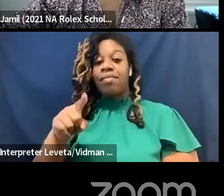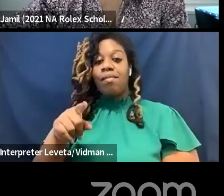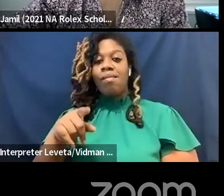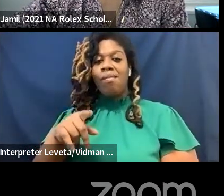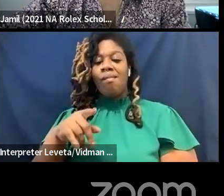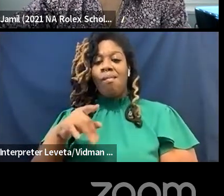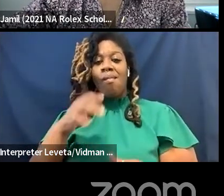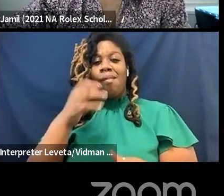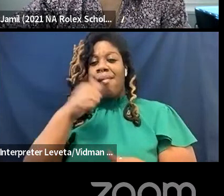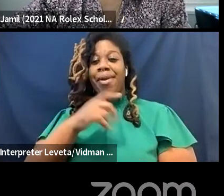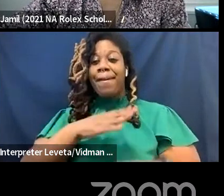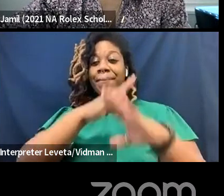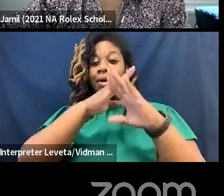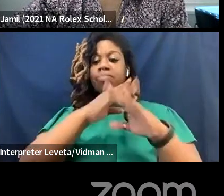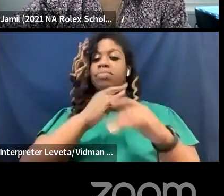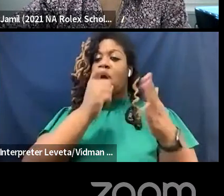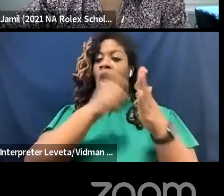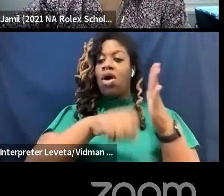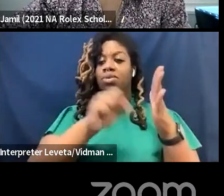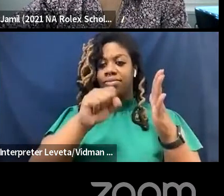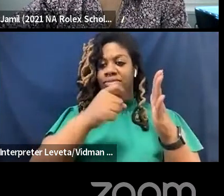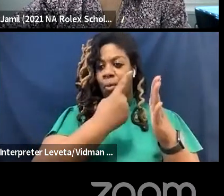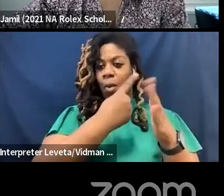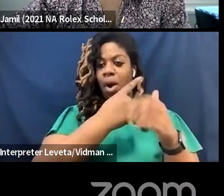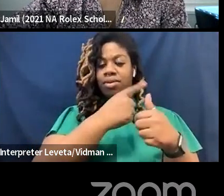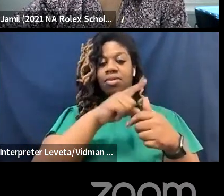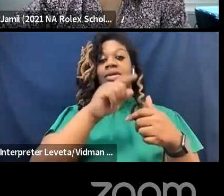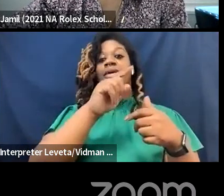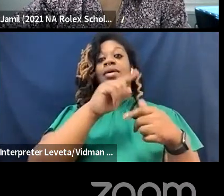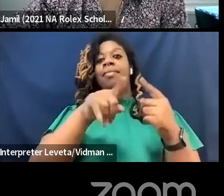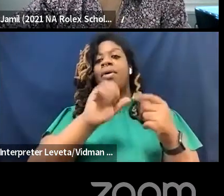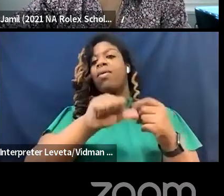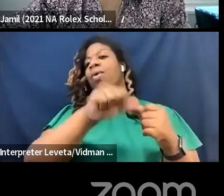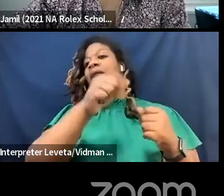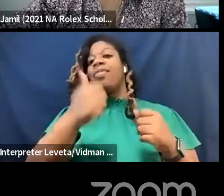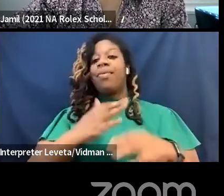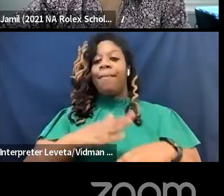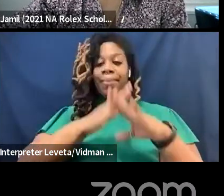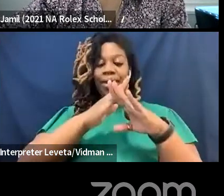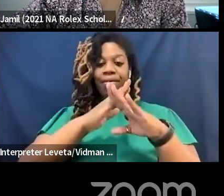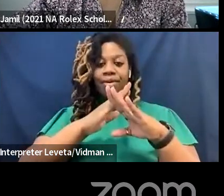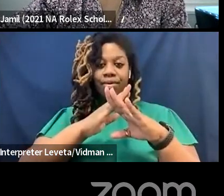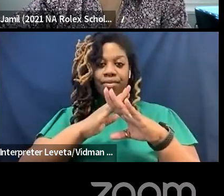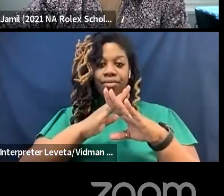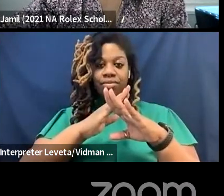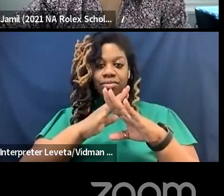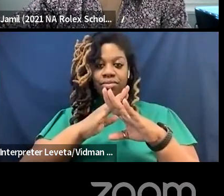than cost also need to be broken to make scuba diving more welcoming for Black and brown people?